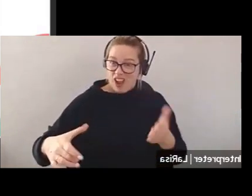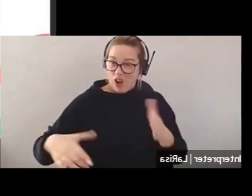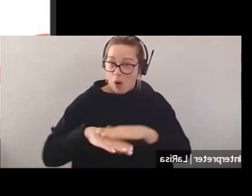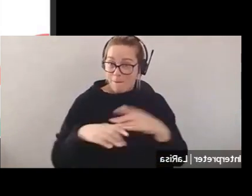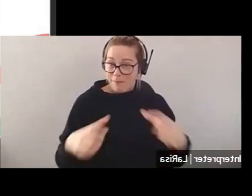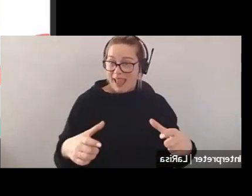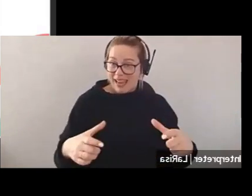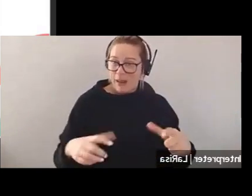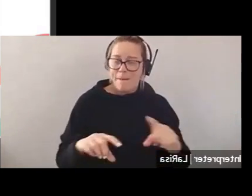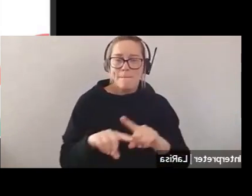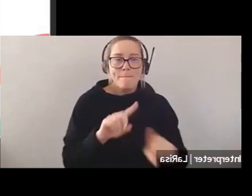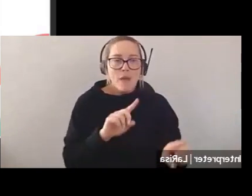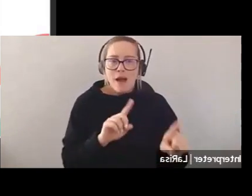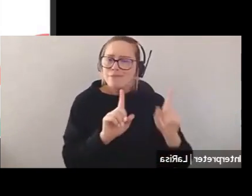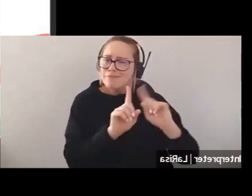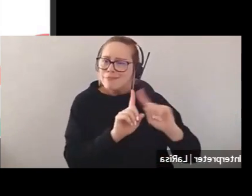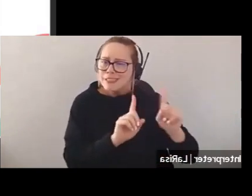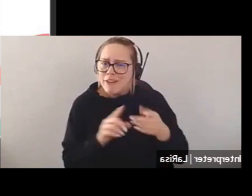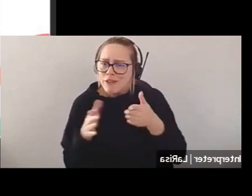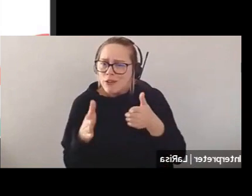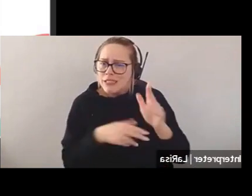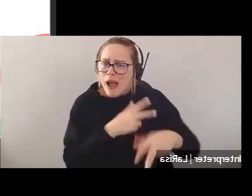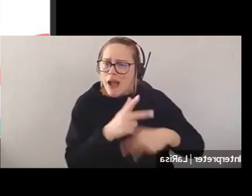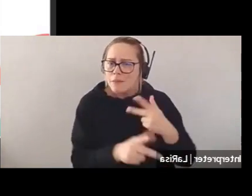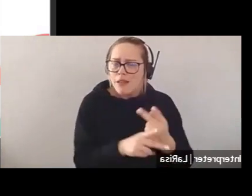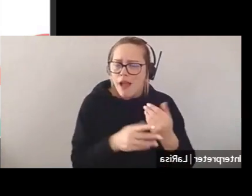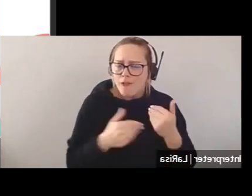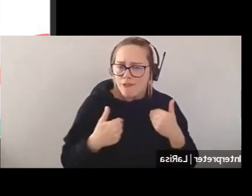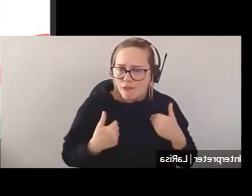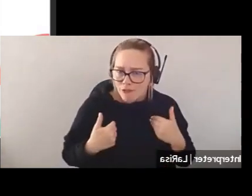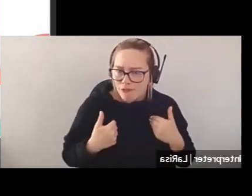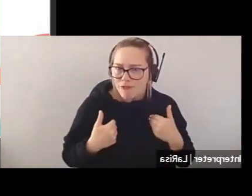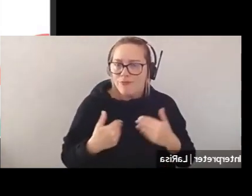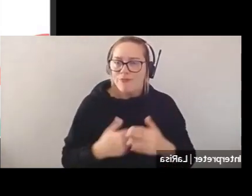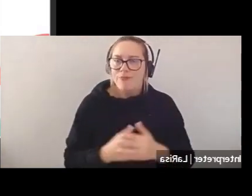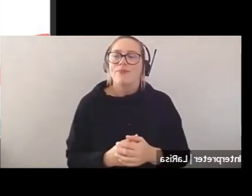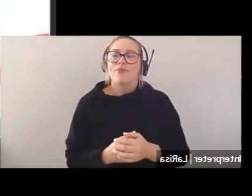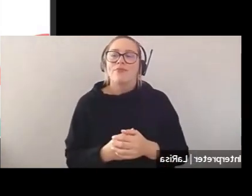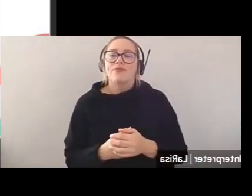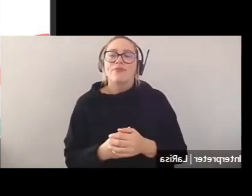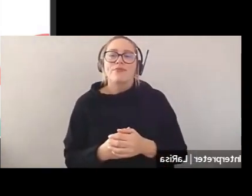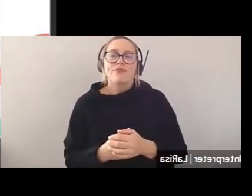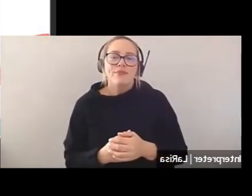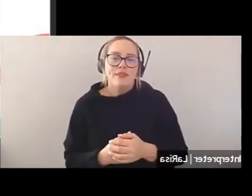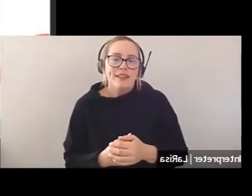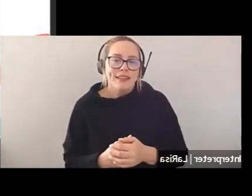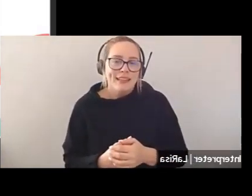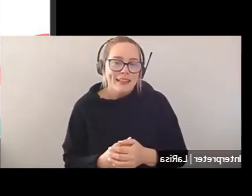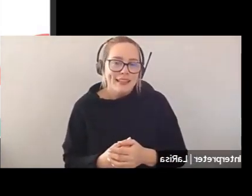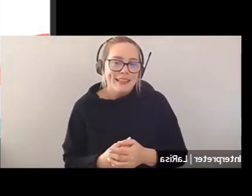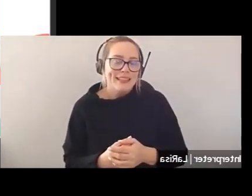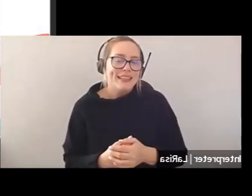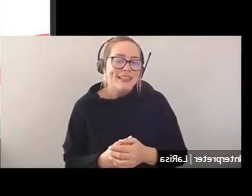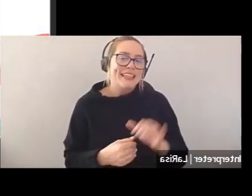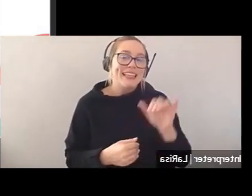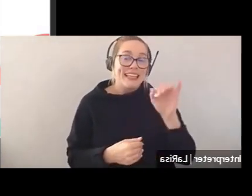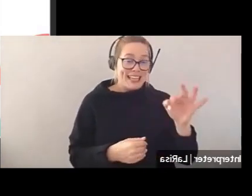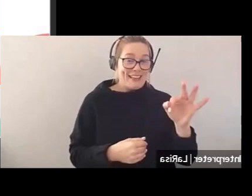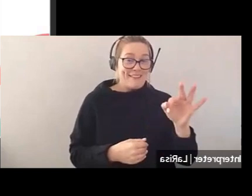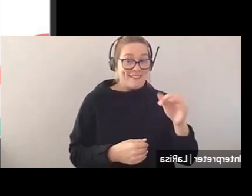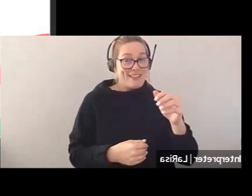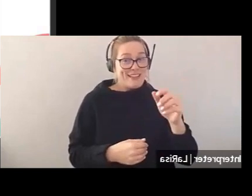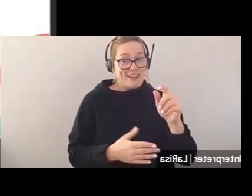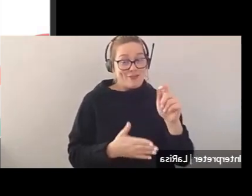protein's a nutrient. And what are nutrients and how do they work in our bodies? In addition to exercise, which I would